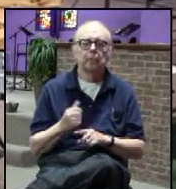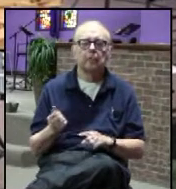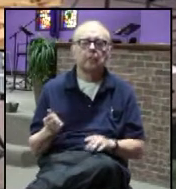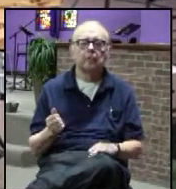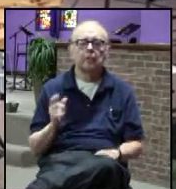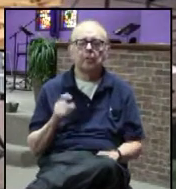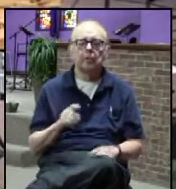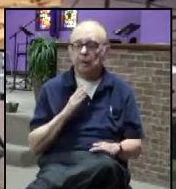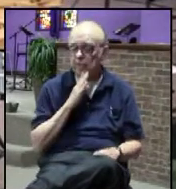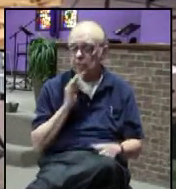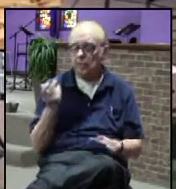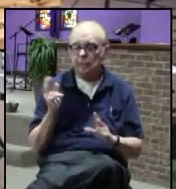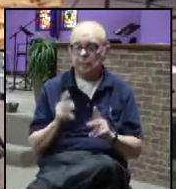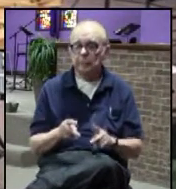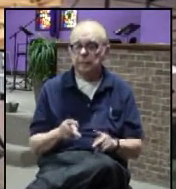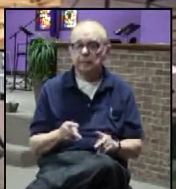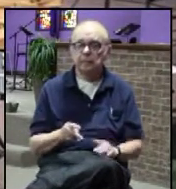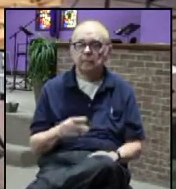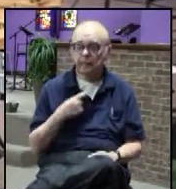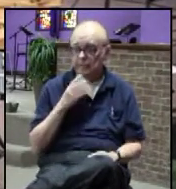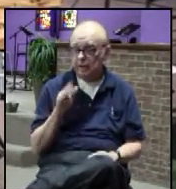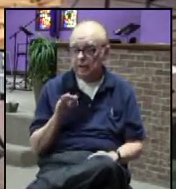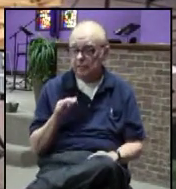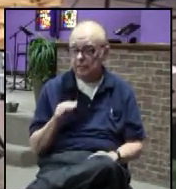said, you need to talk to that other and say, hey,